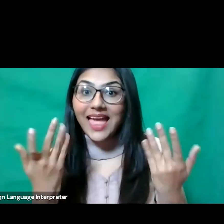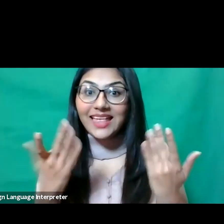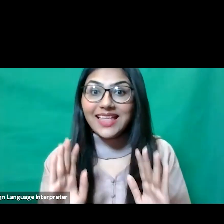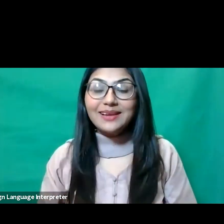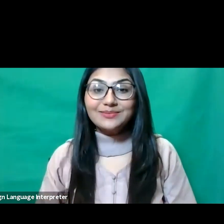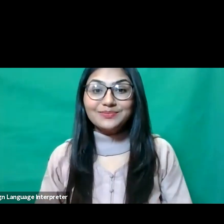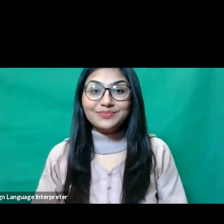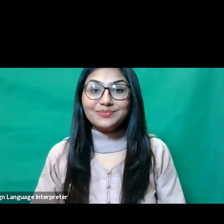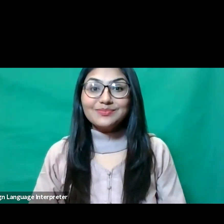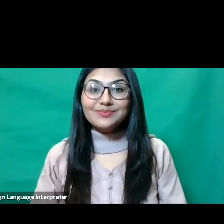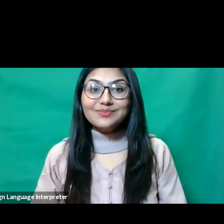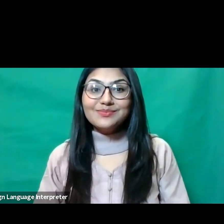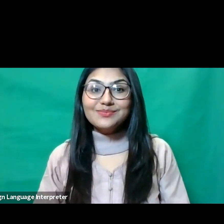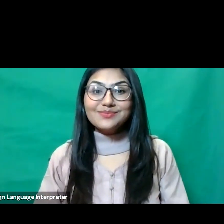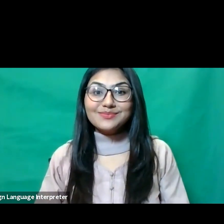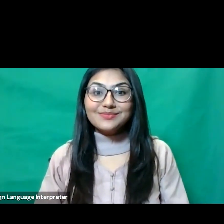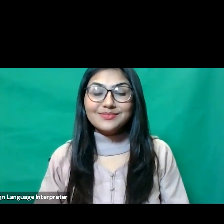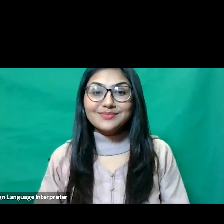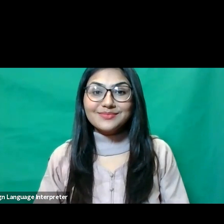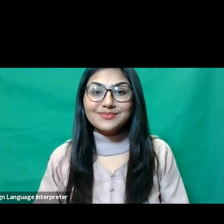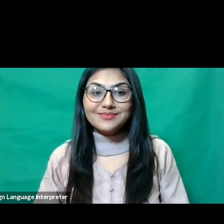Let me see if I can get him on.